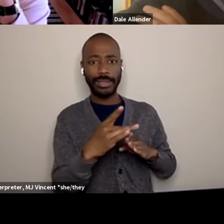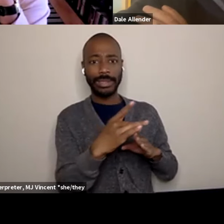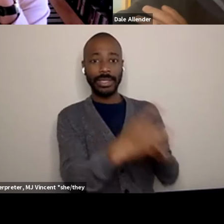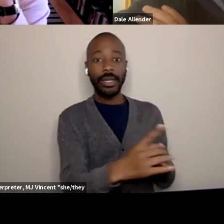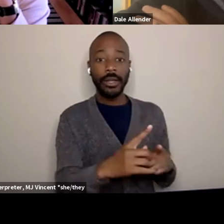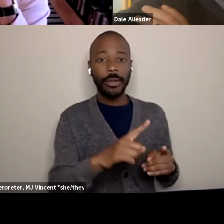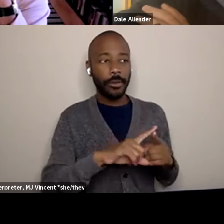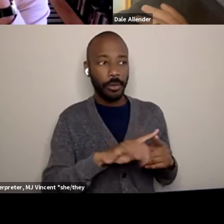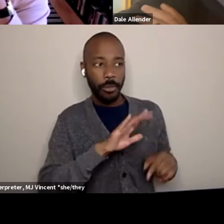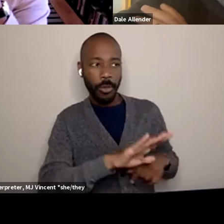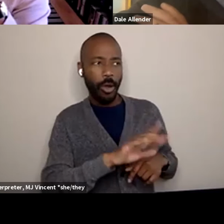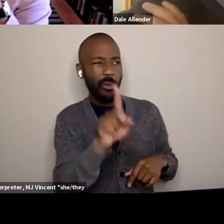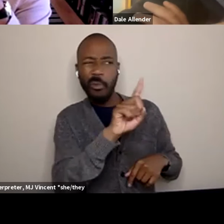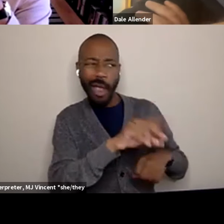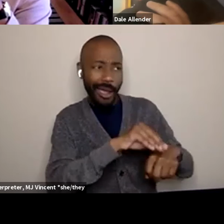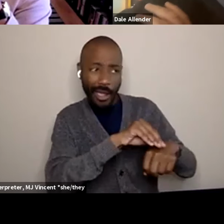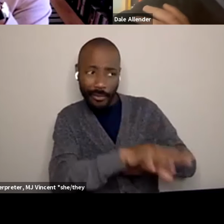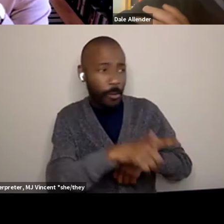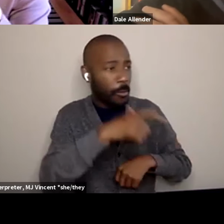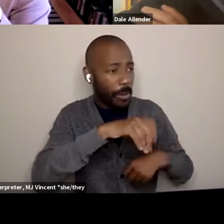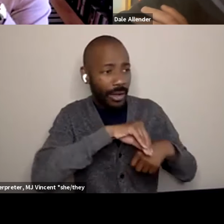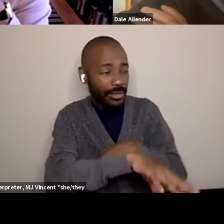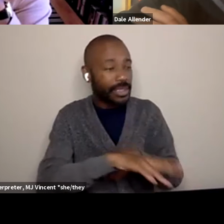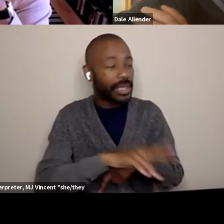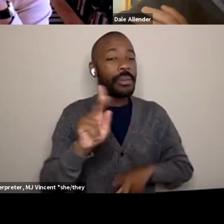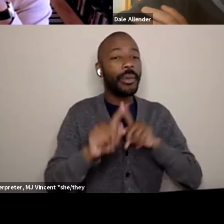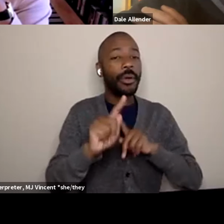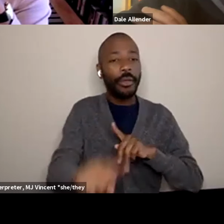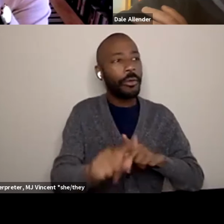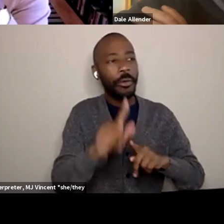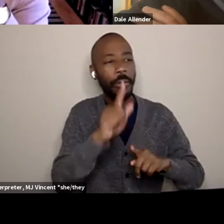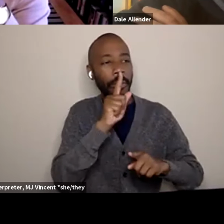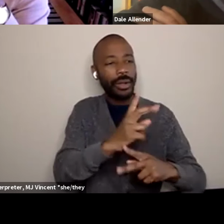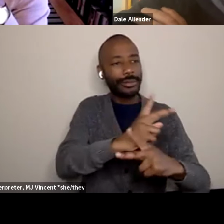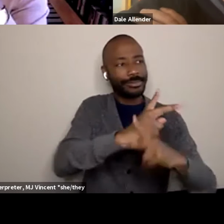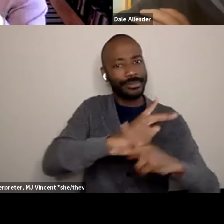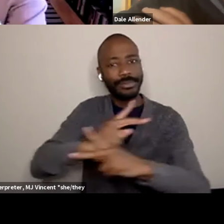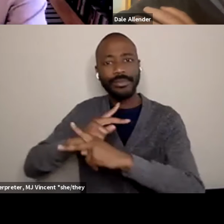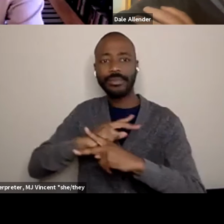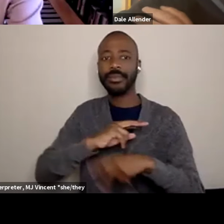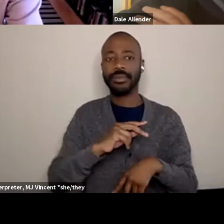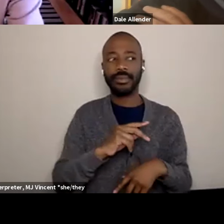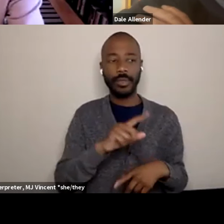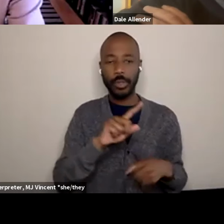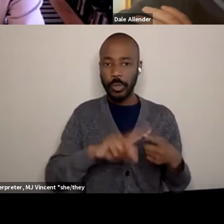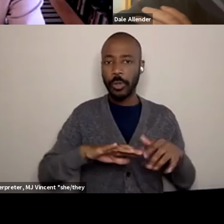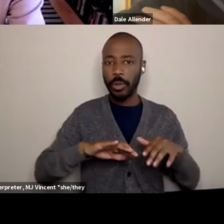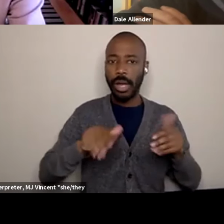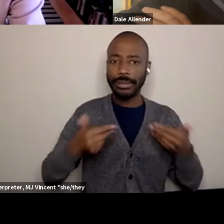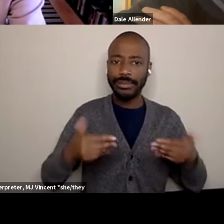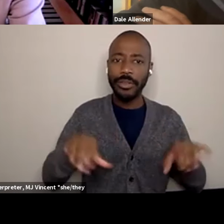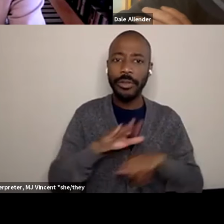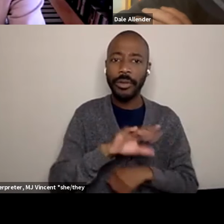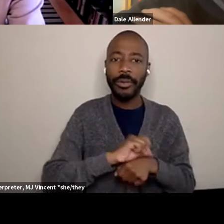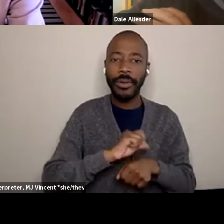your influences and folks you've drawn upon to perform the work that you've done. A bit ago,